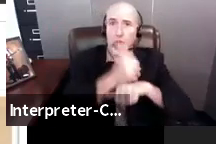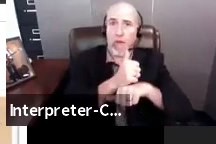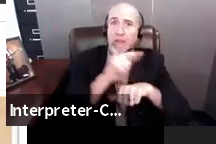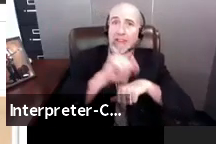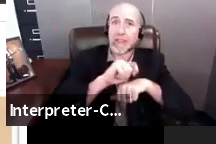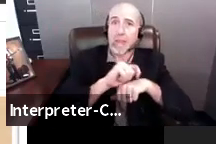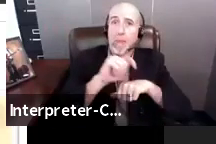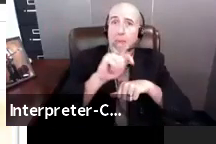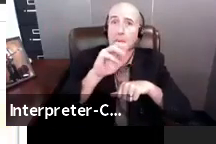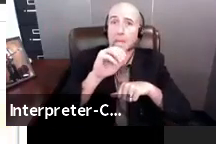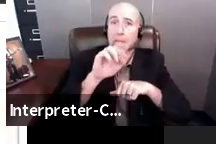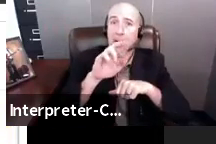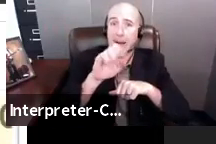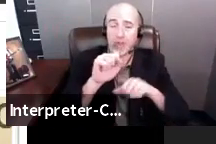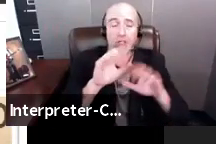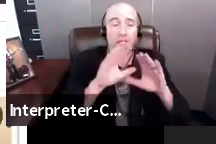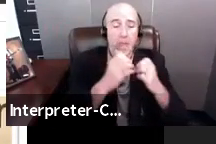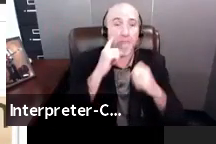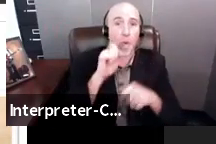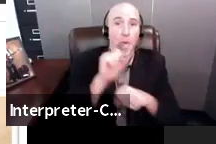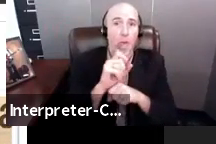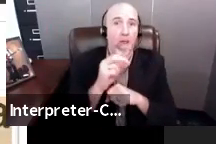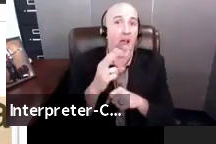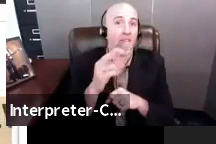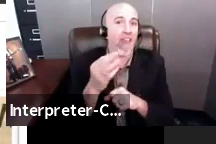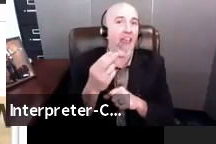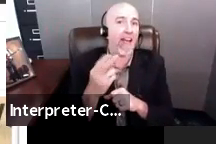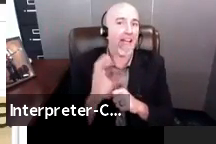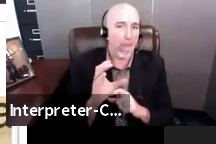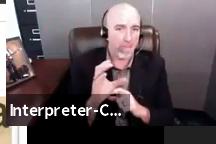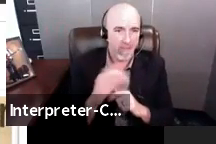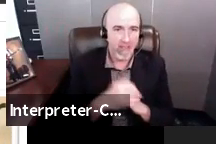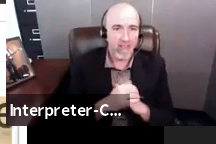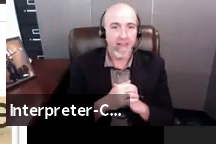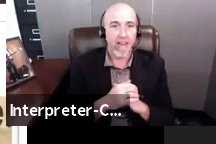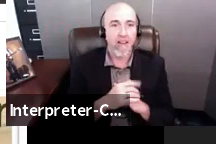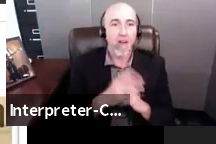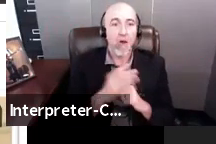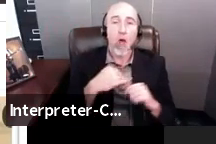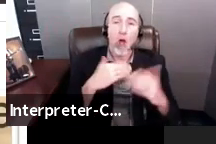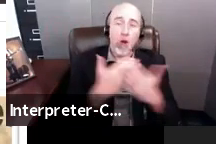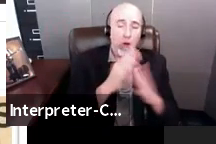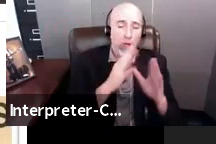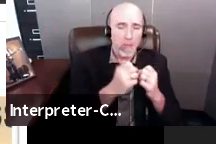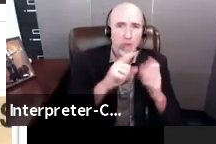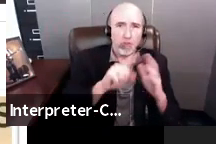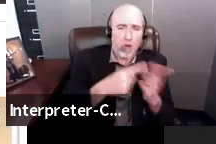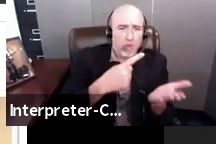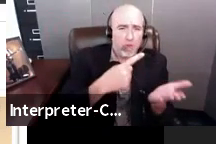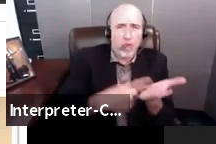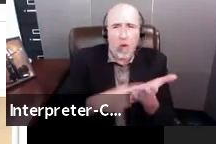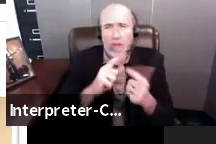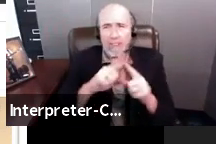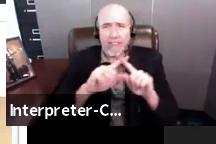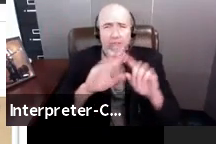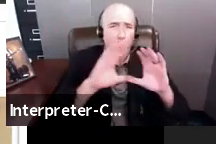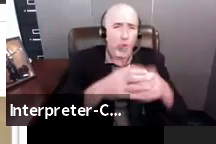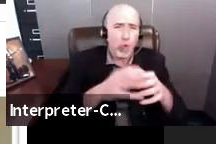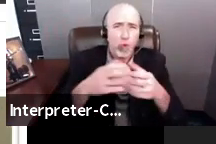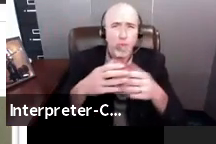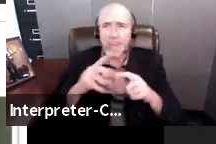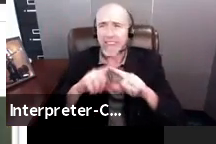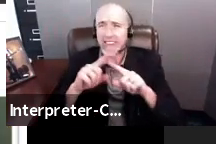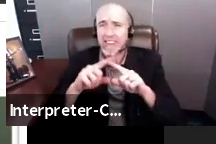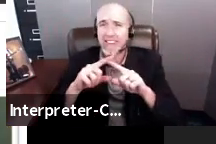for Employment of the Handicapped. As our new committee began talking to different groups and organizations, interest grew, and by